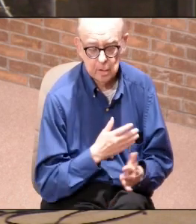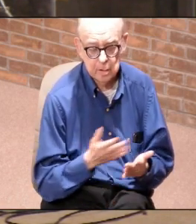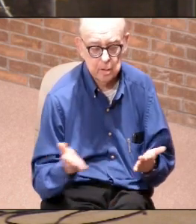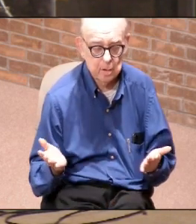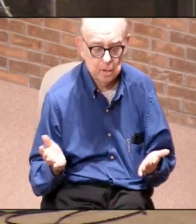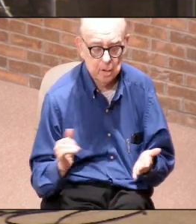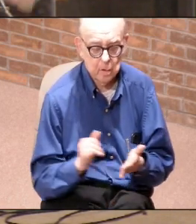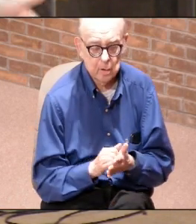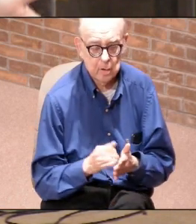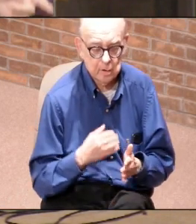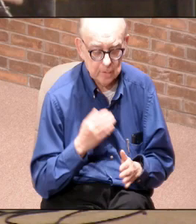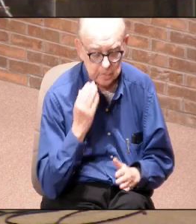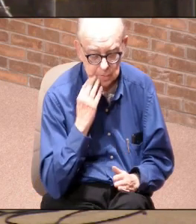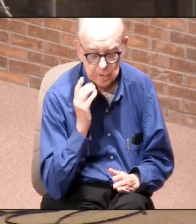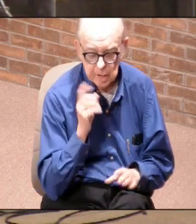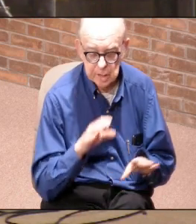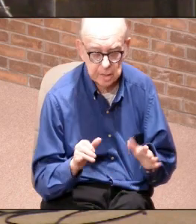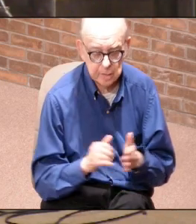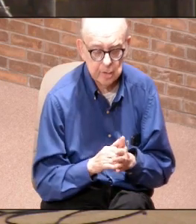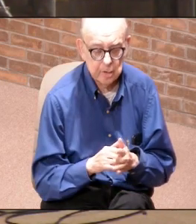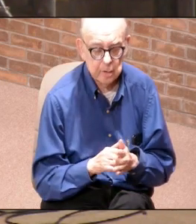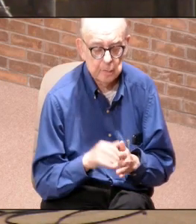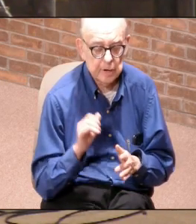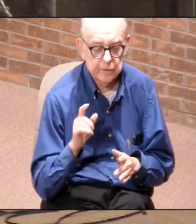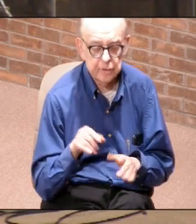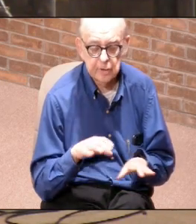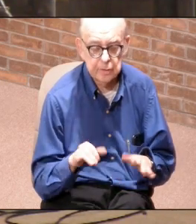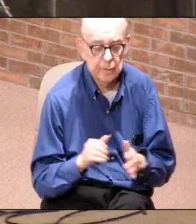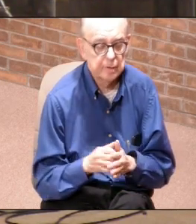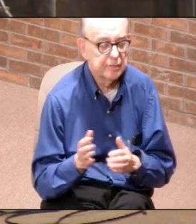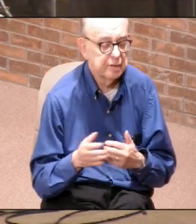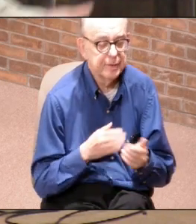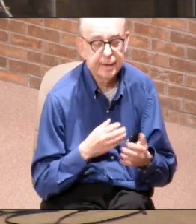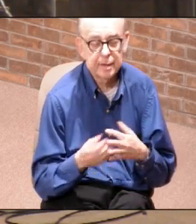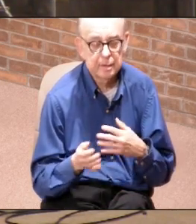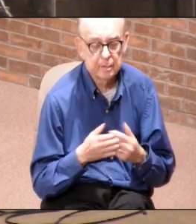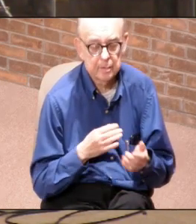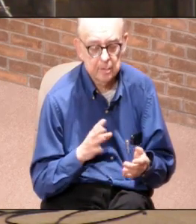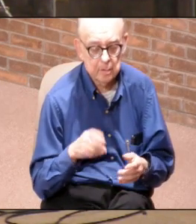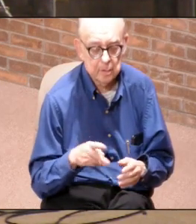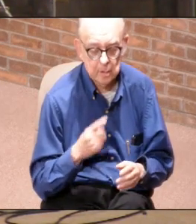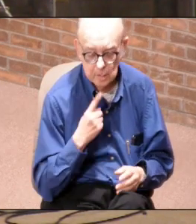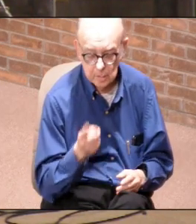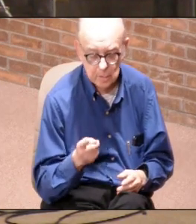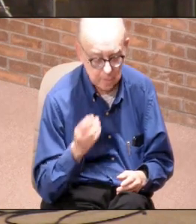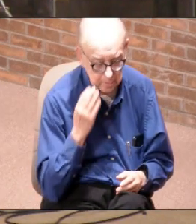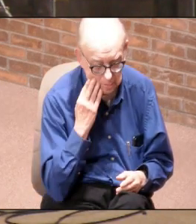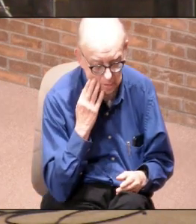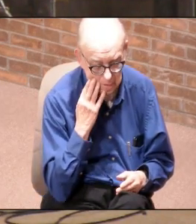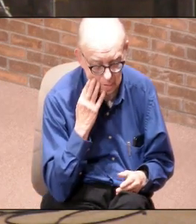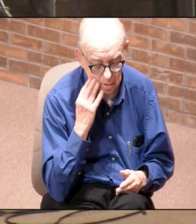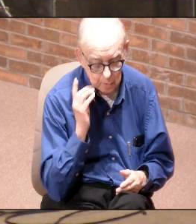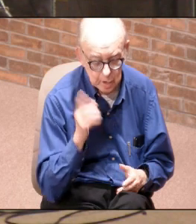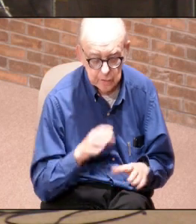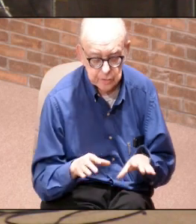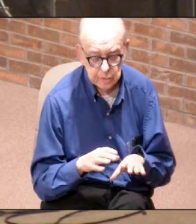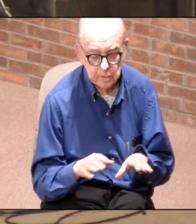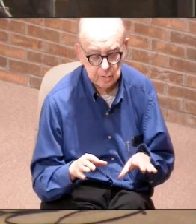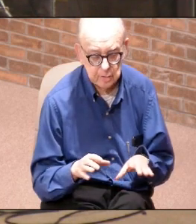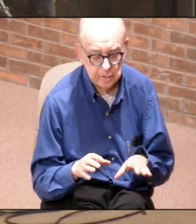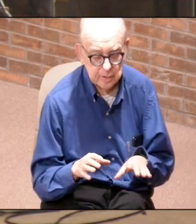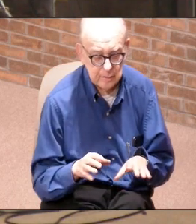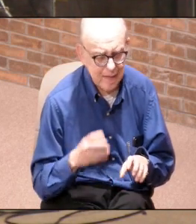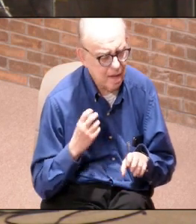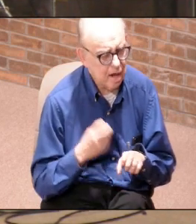things that I know that I shouldn't do, but I still do them anyway. He says, but I know what I should do, and that's